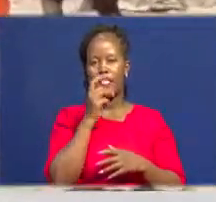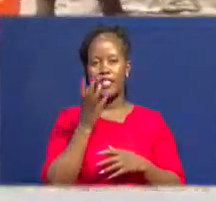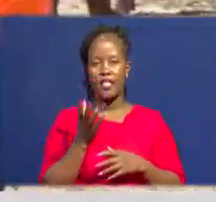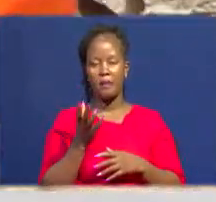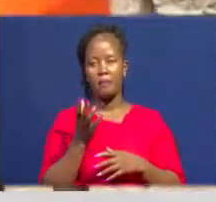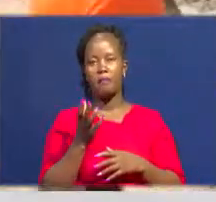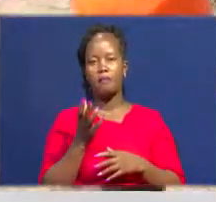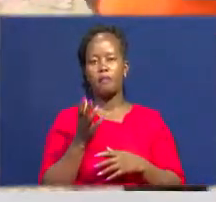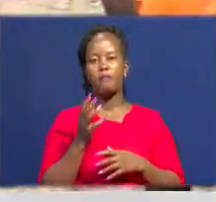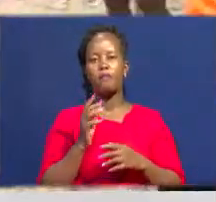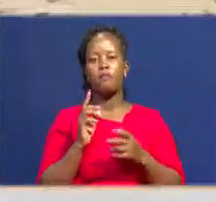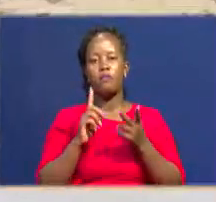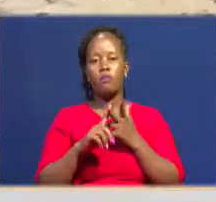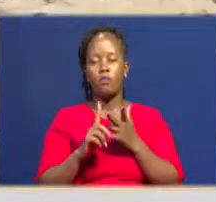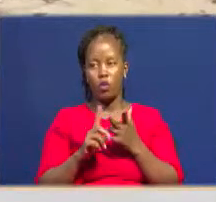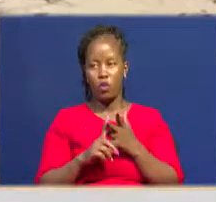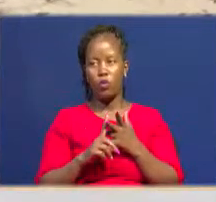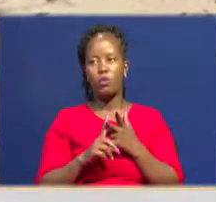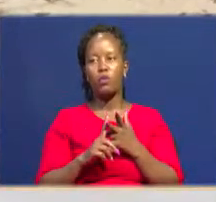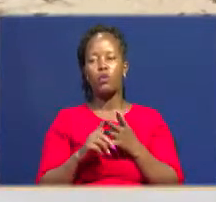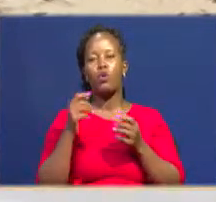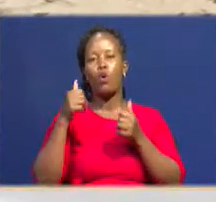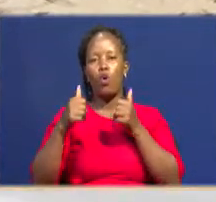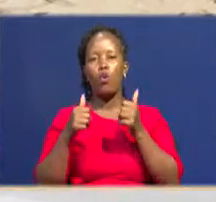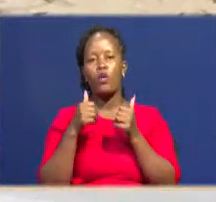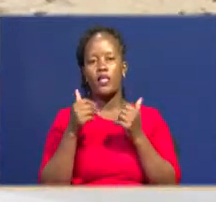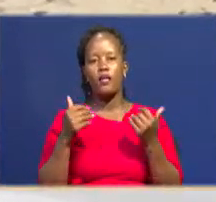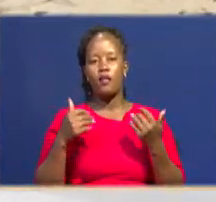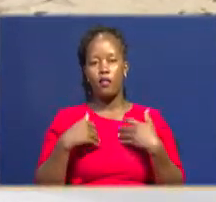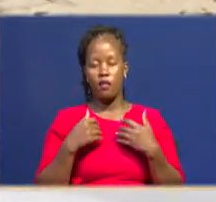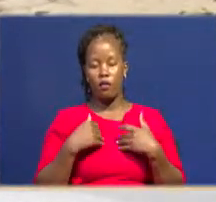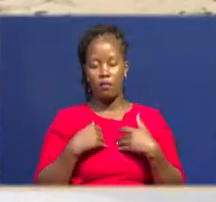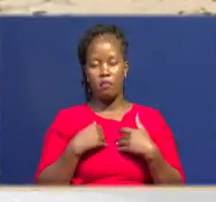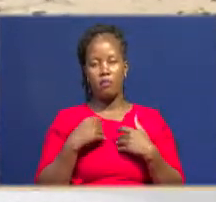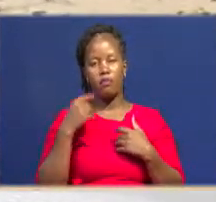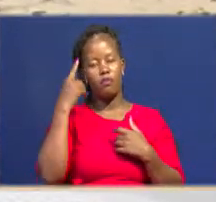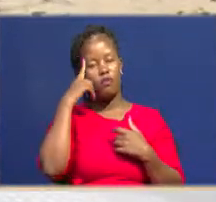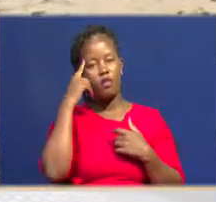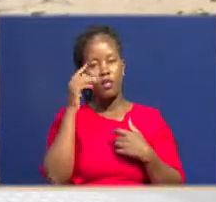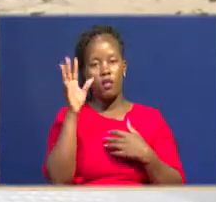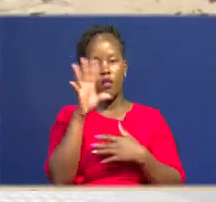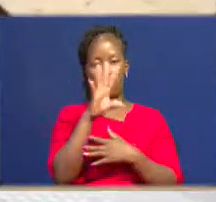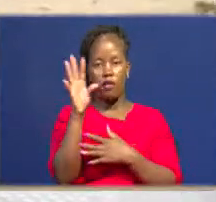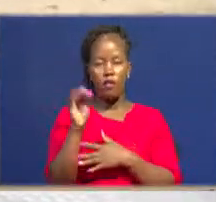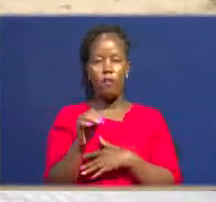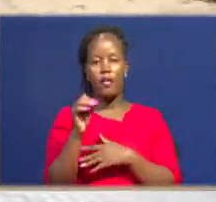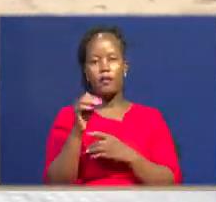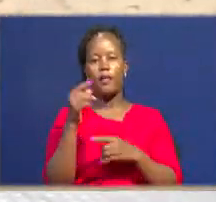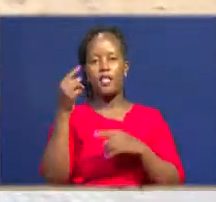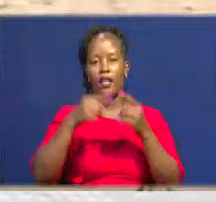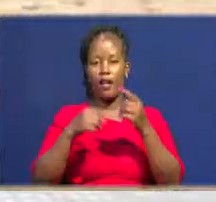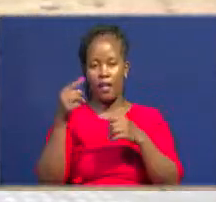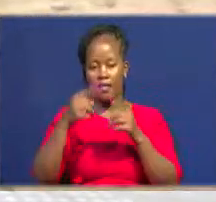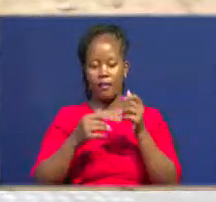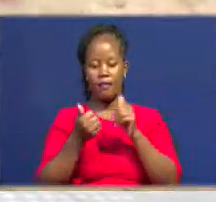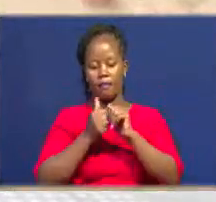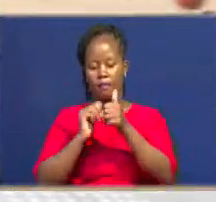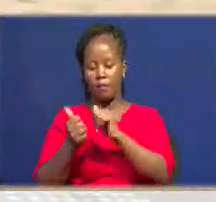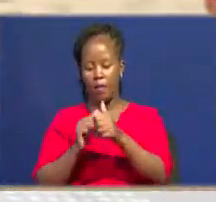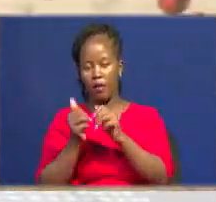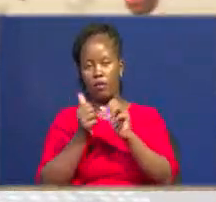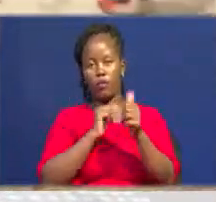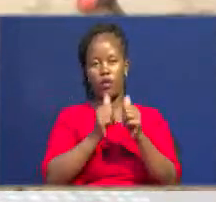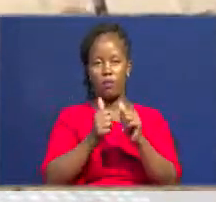and the build-up that, you know, you'd like to see for the African Beach Games. We don't mind them coming to Kenya next